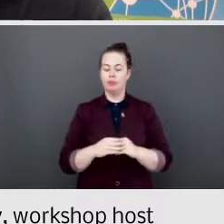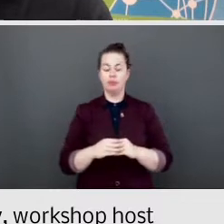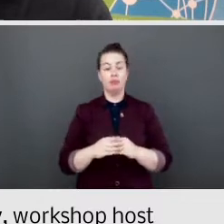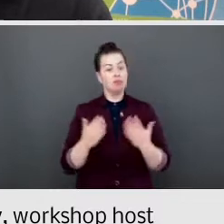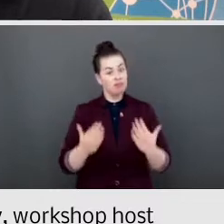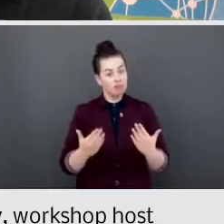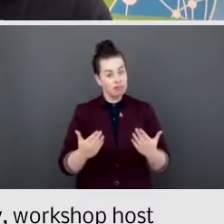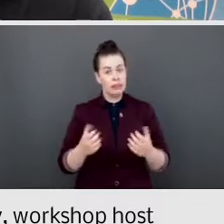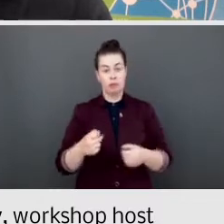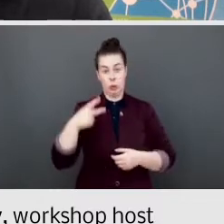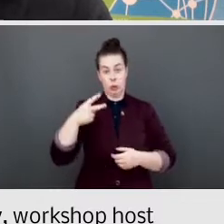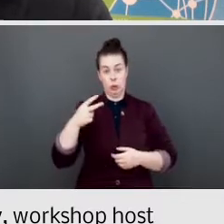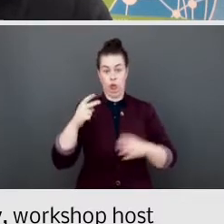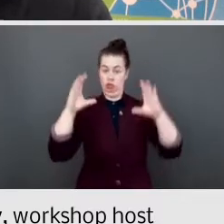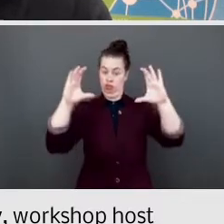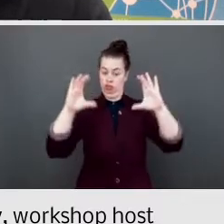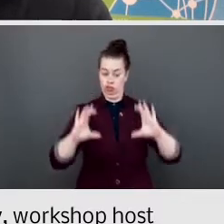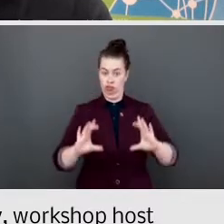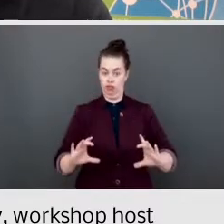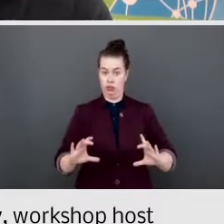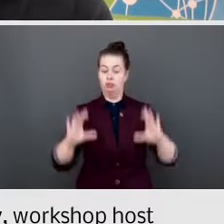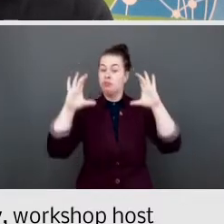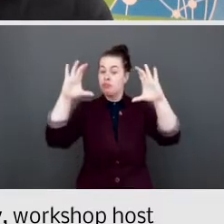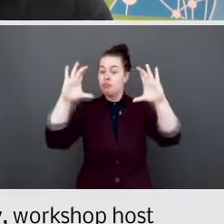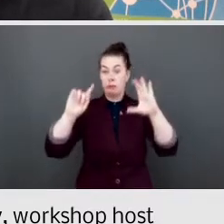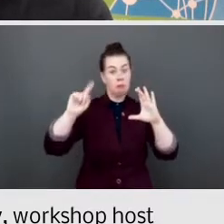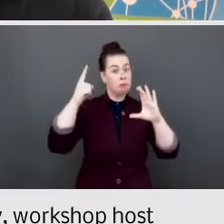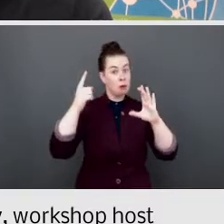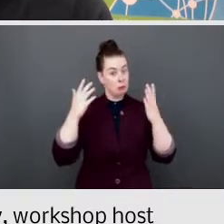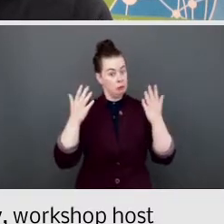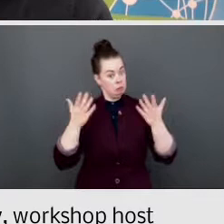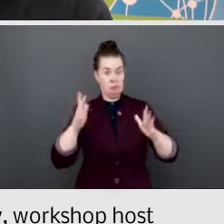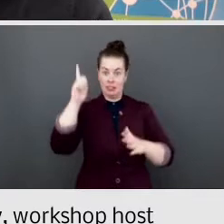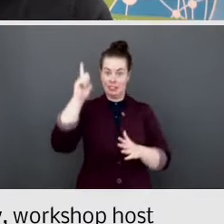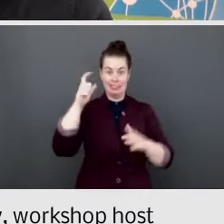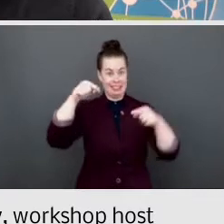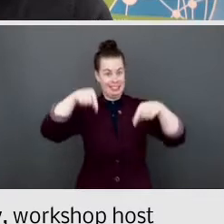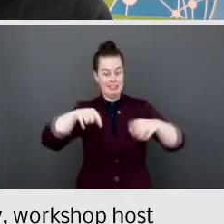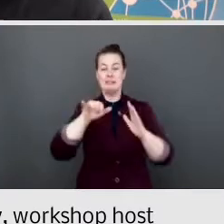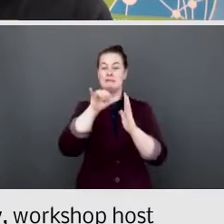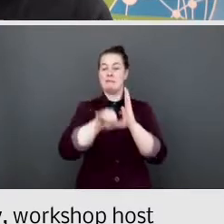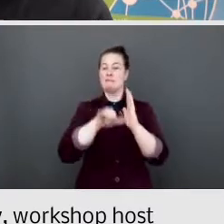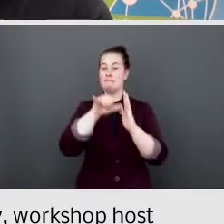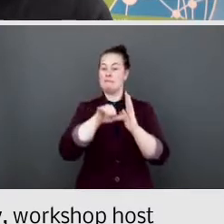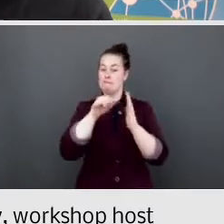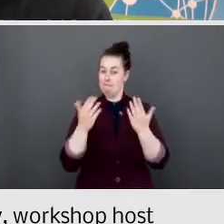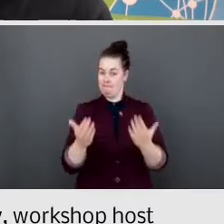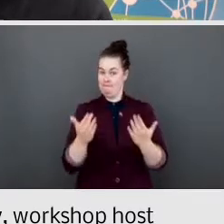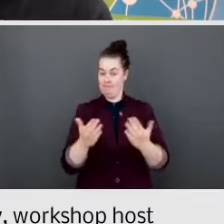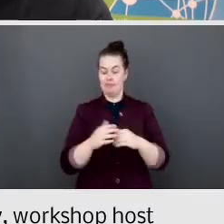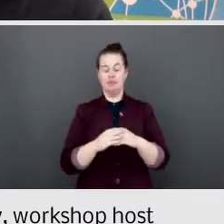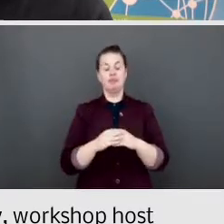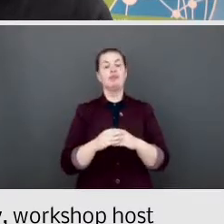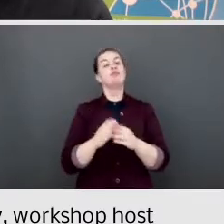The event today is divided into 2 parts. The first part has already started here on YouTube with this